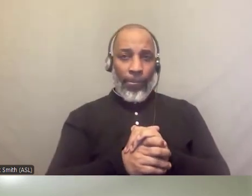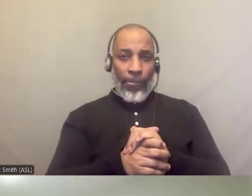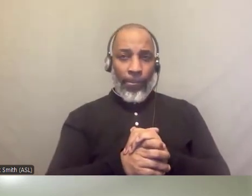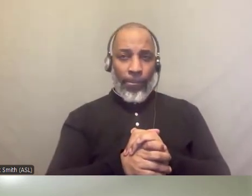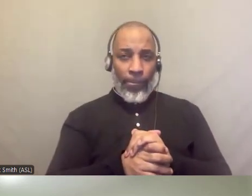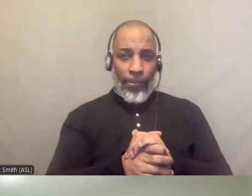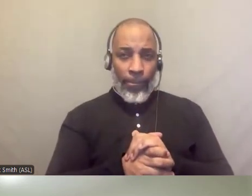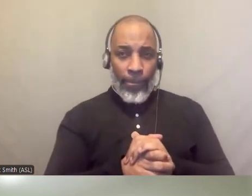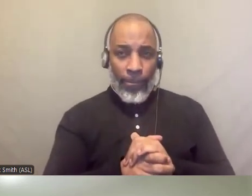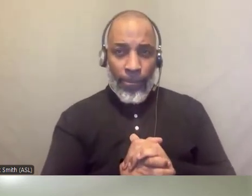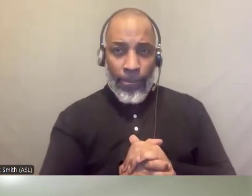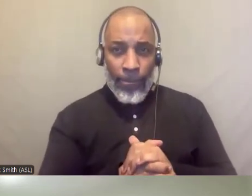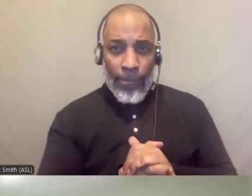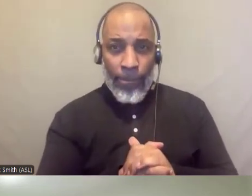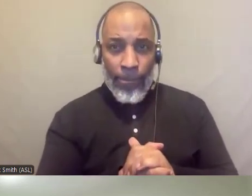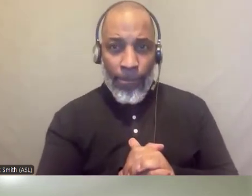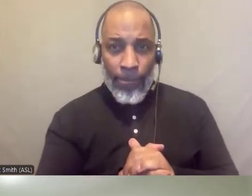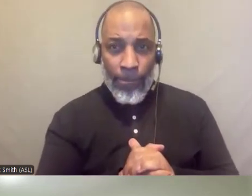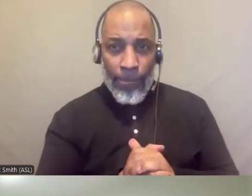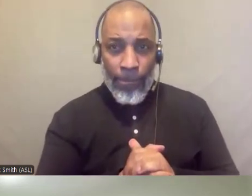I think we can jump to the next slide.